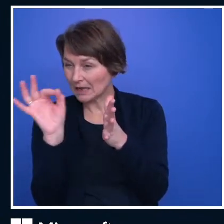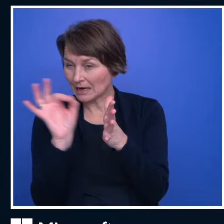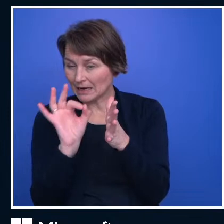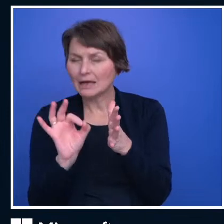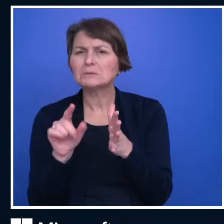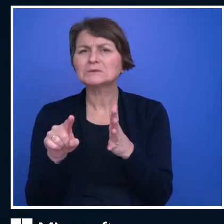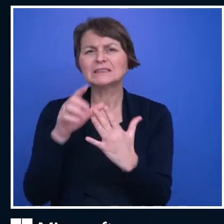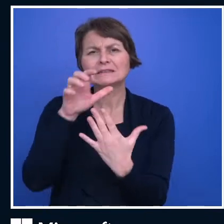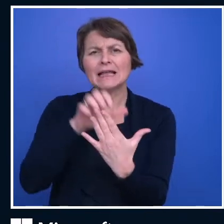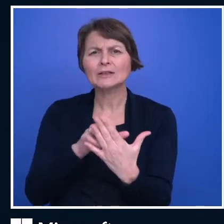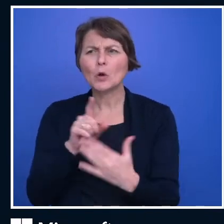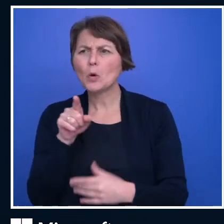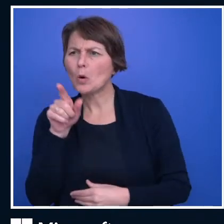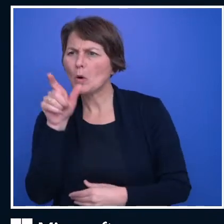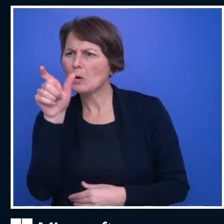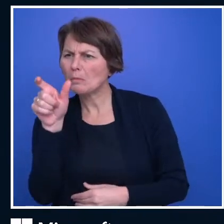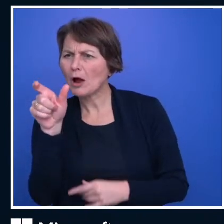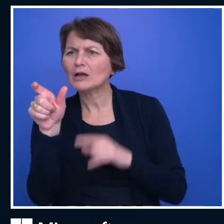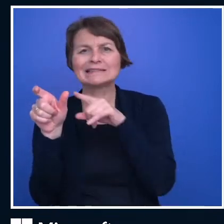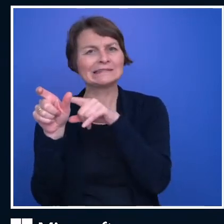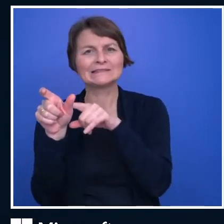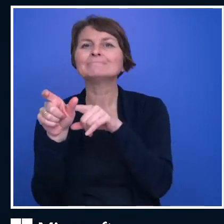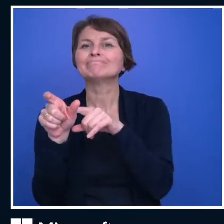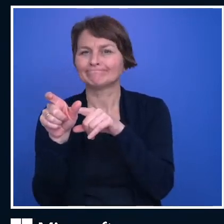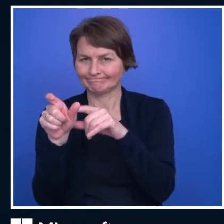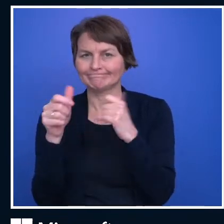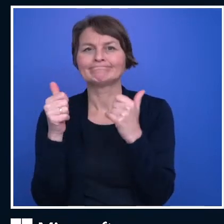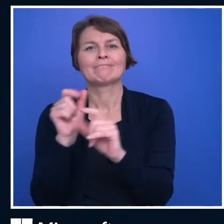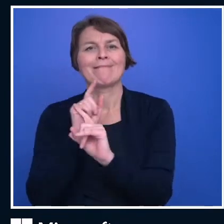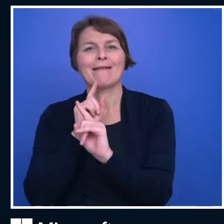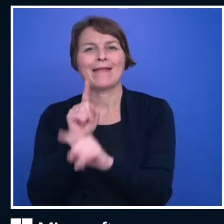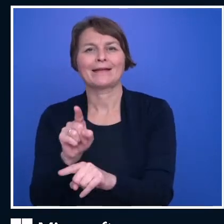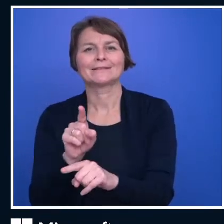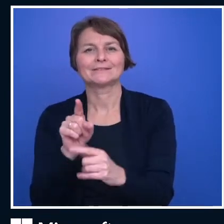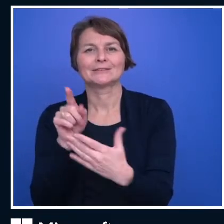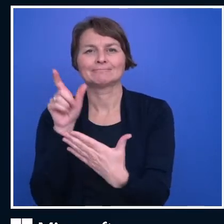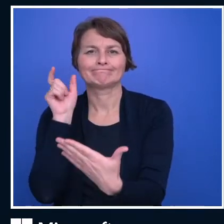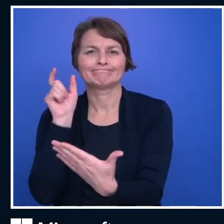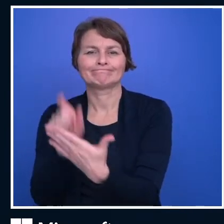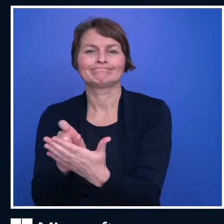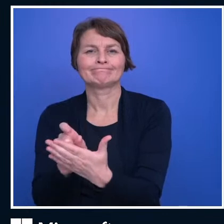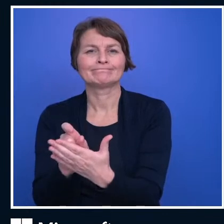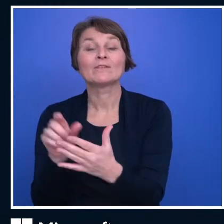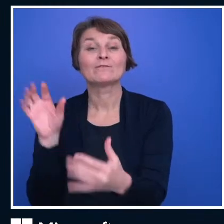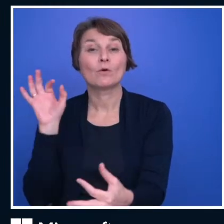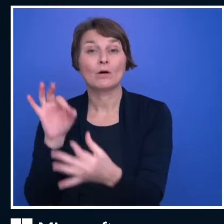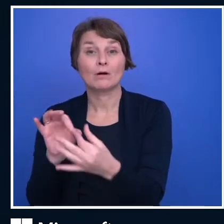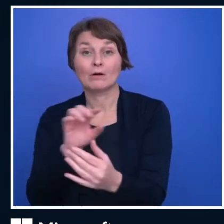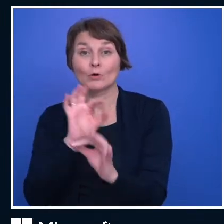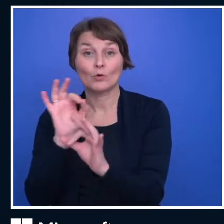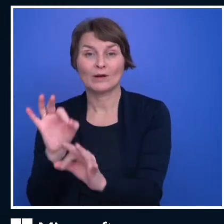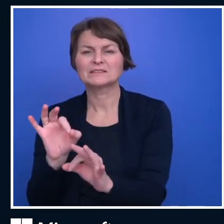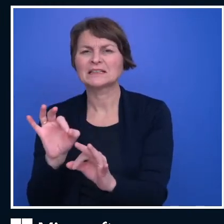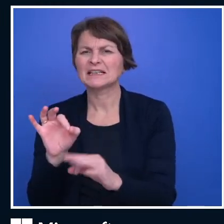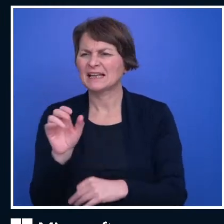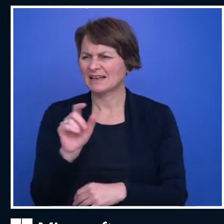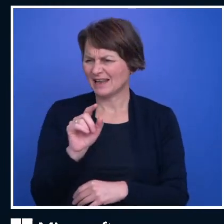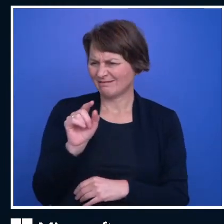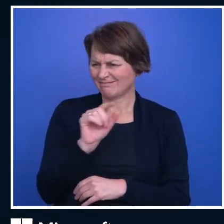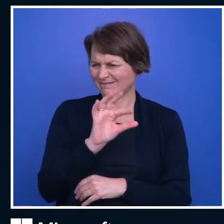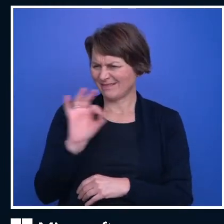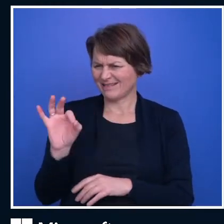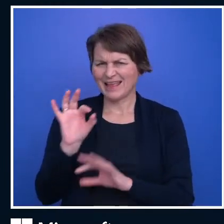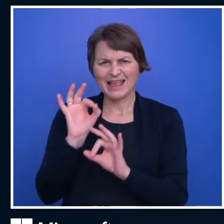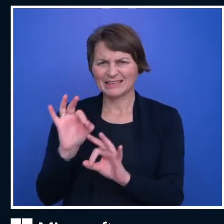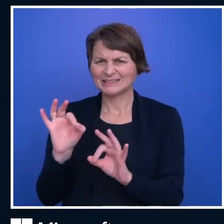of the text we could take it as an answer to a question, and which part of the text are incorrect answers to whatever the question